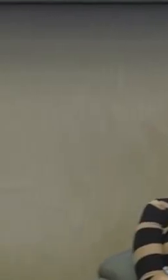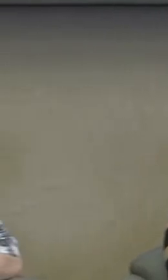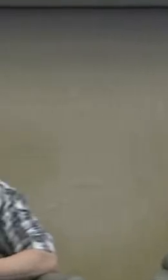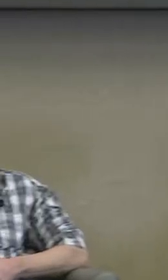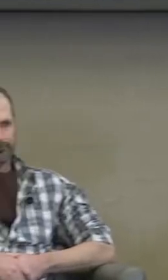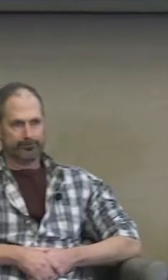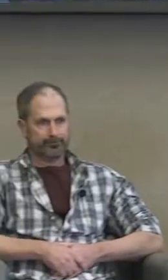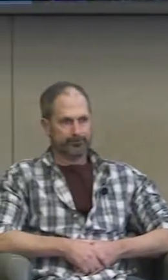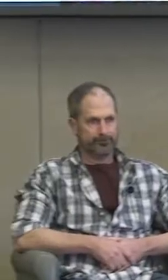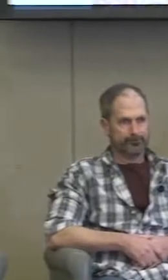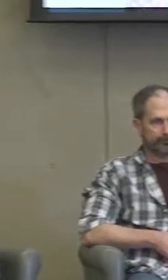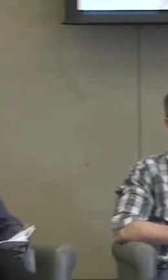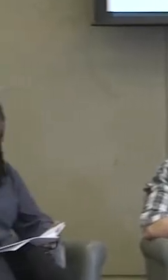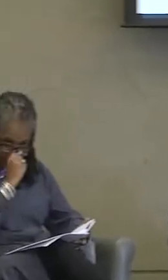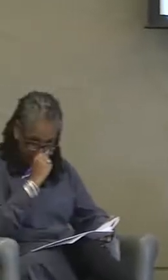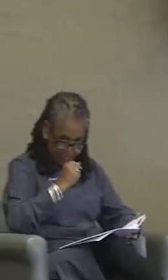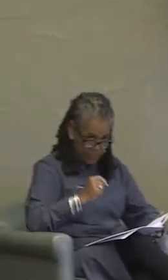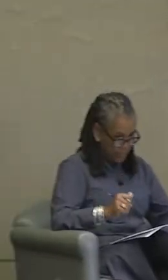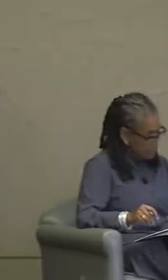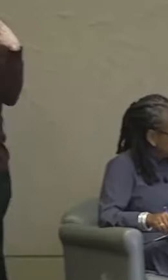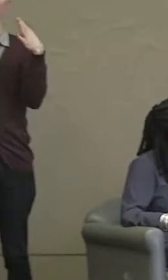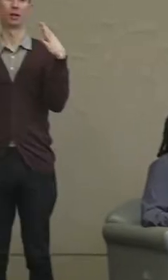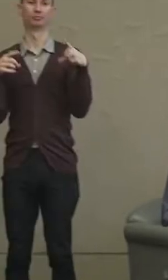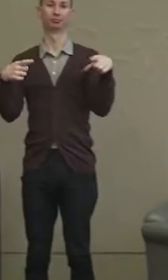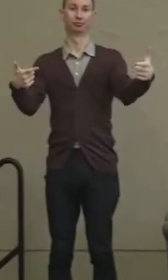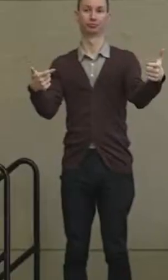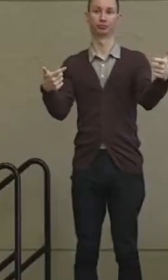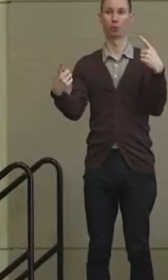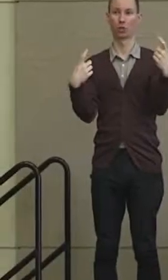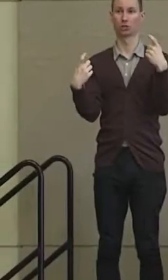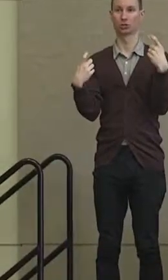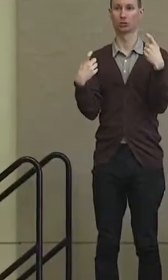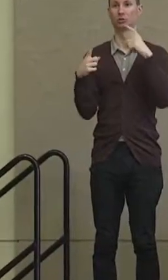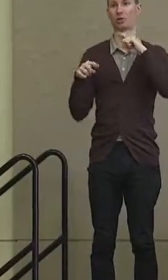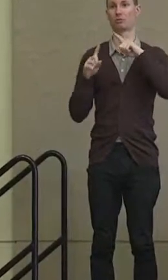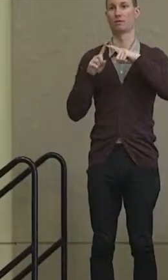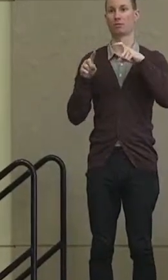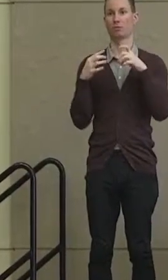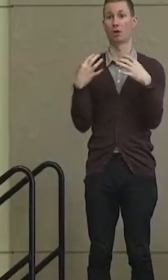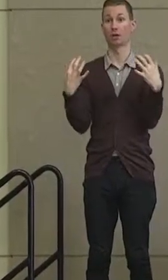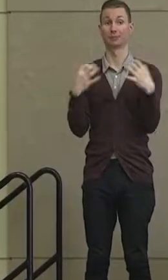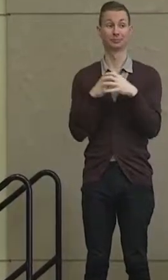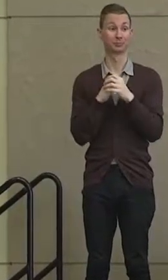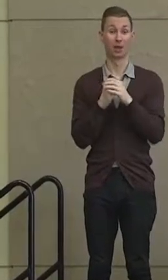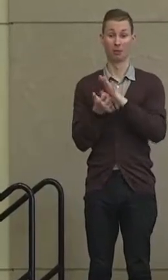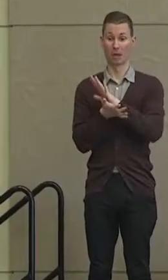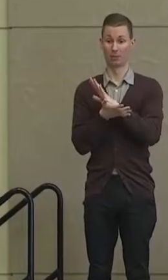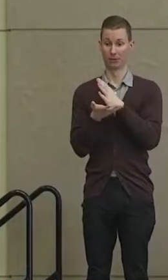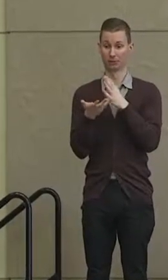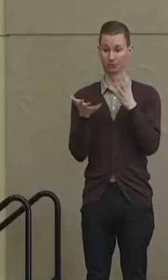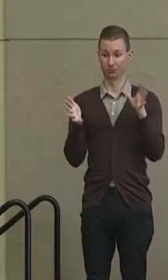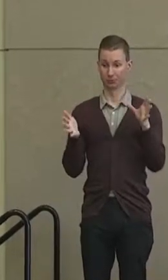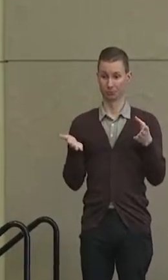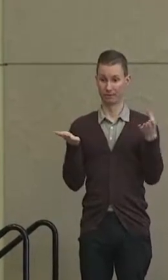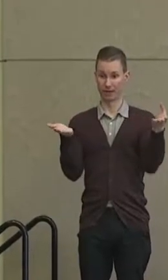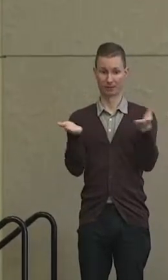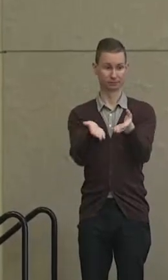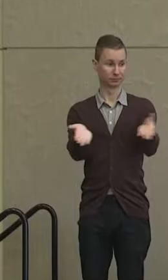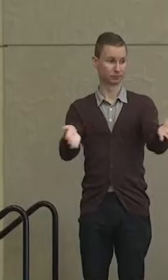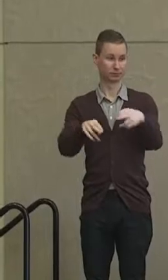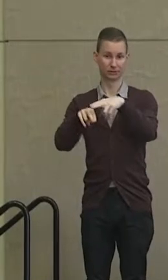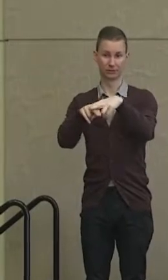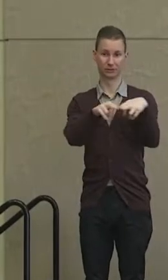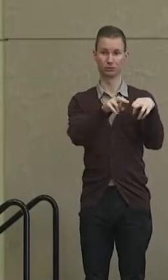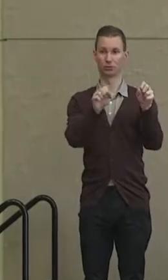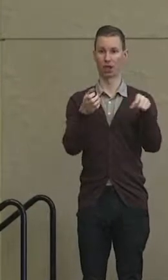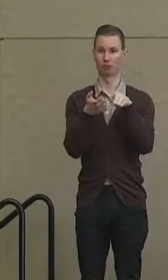themselves, after which we will open it up for Q&A from the audience. Paper has been provided on the seats so that you can